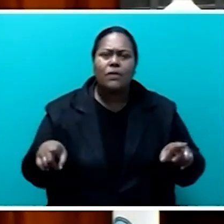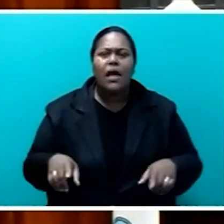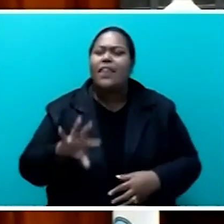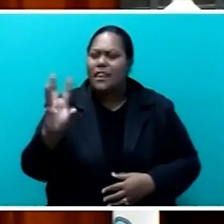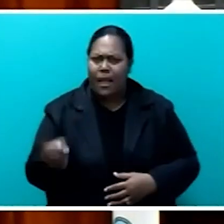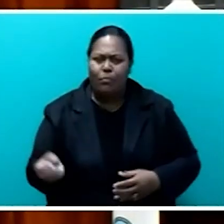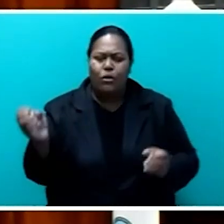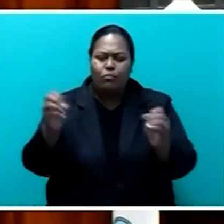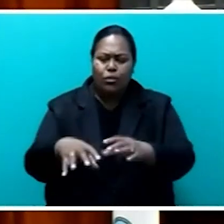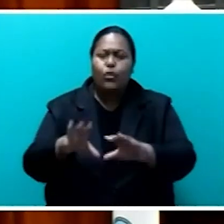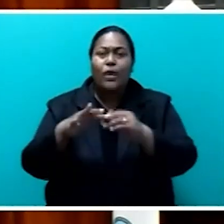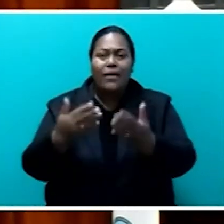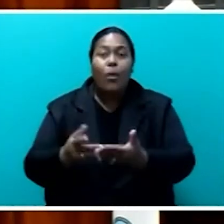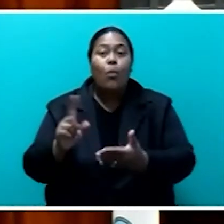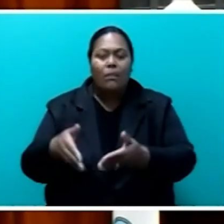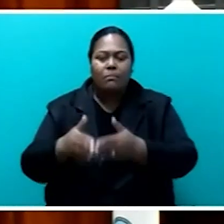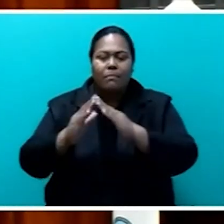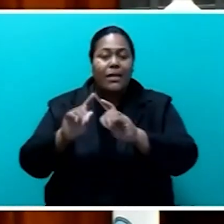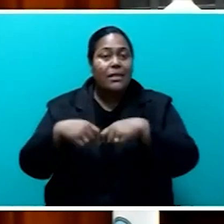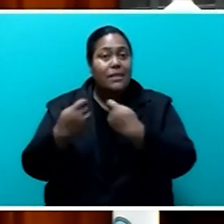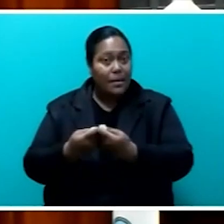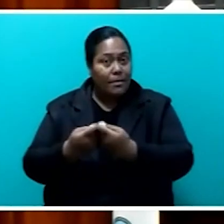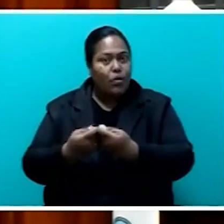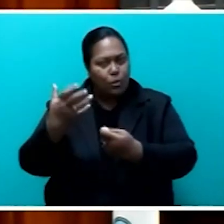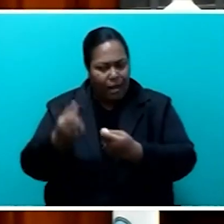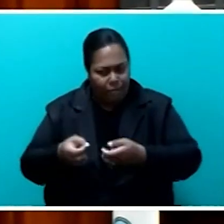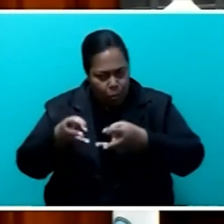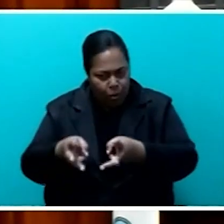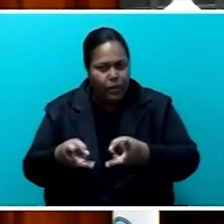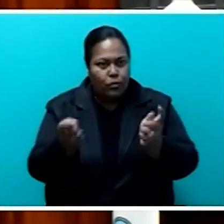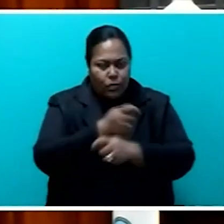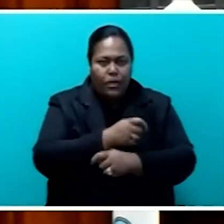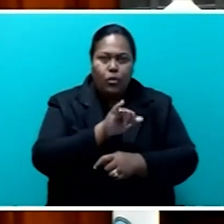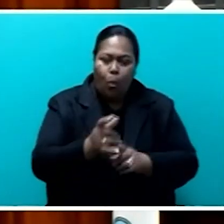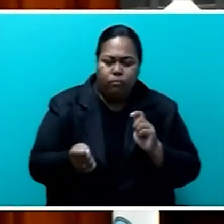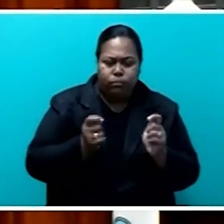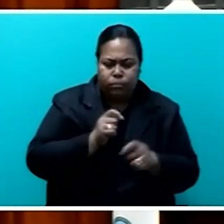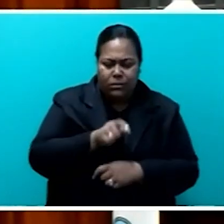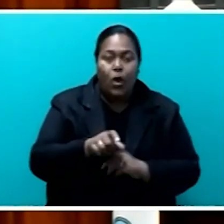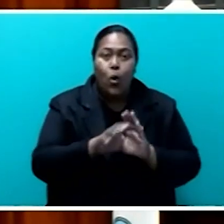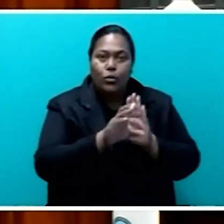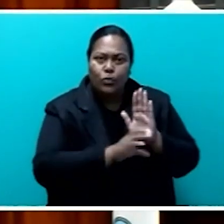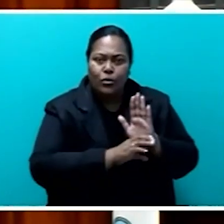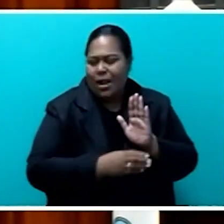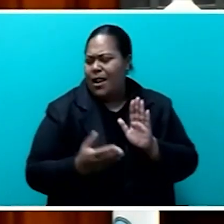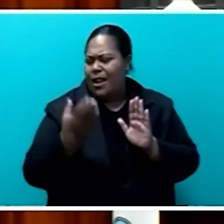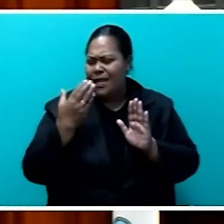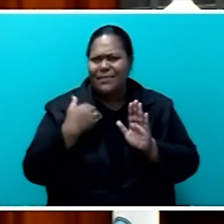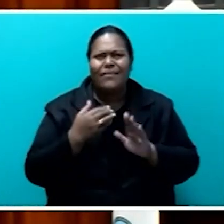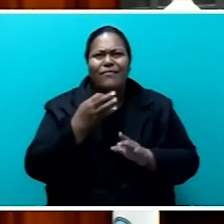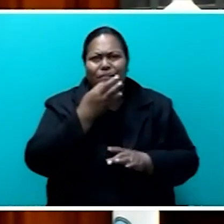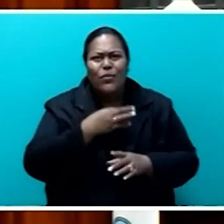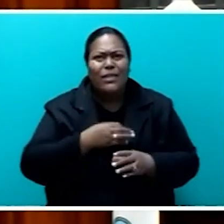a team to push for a way to change or amend this Constitution. In the last few days,